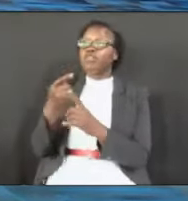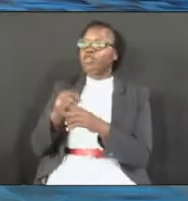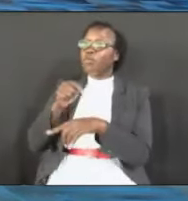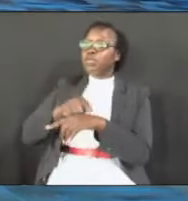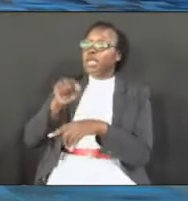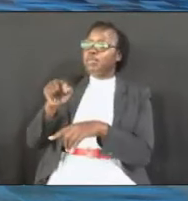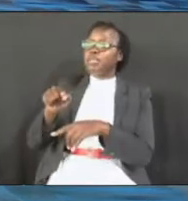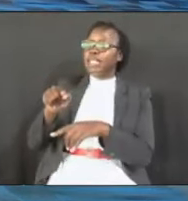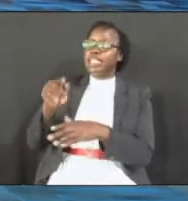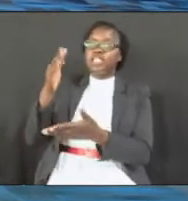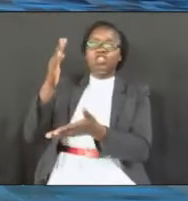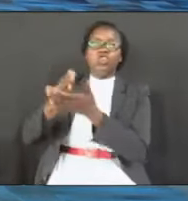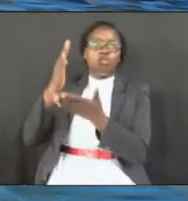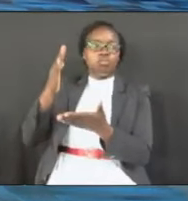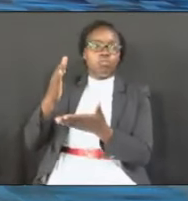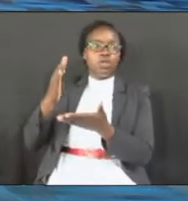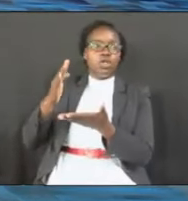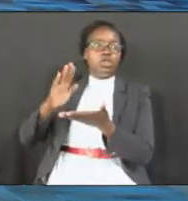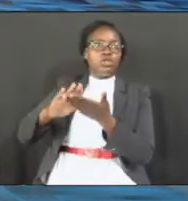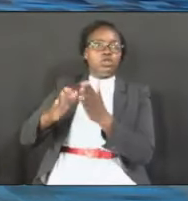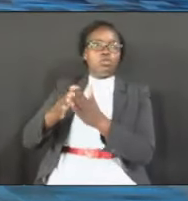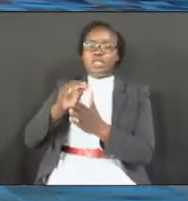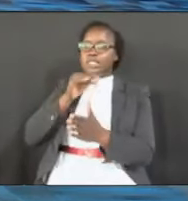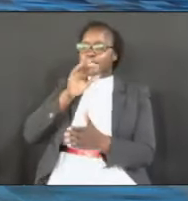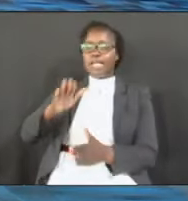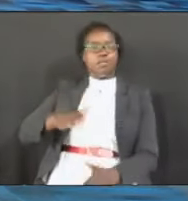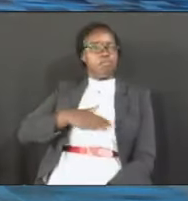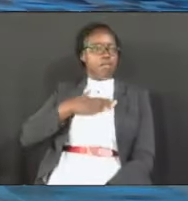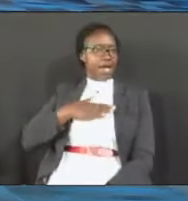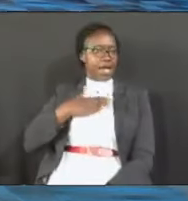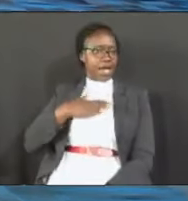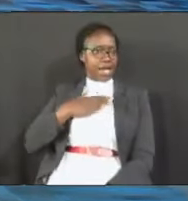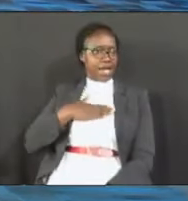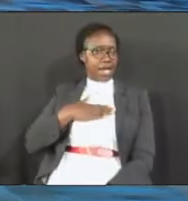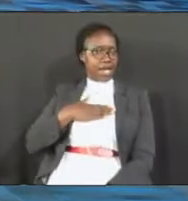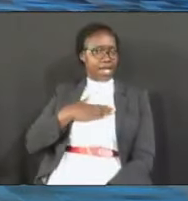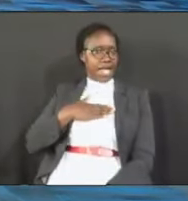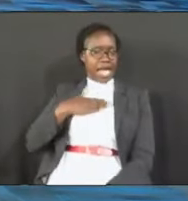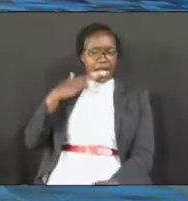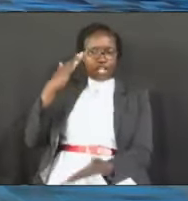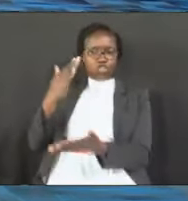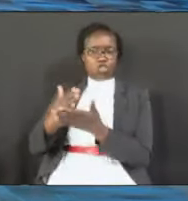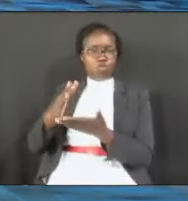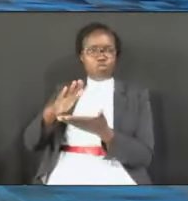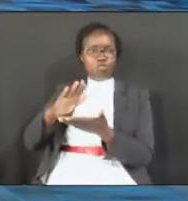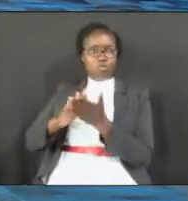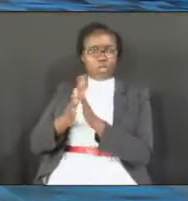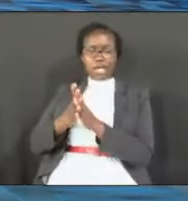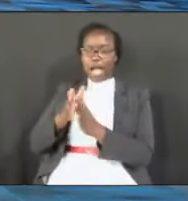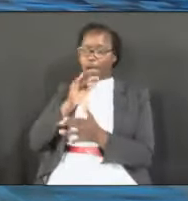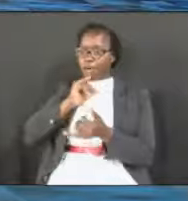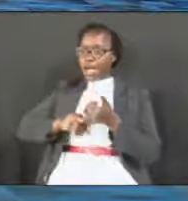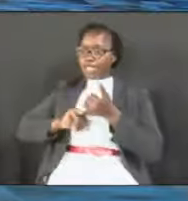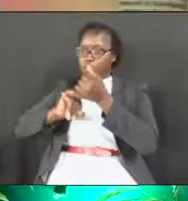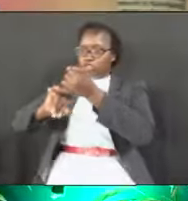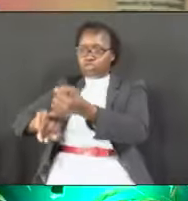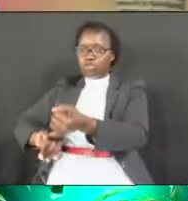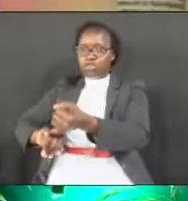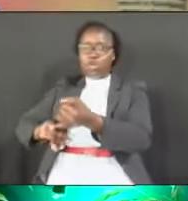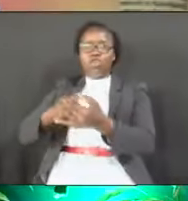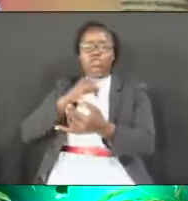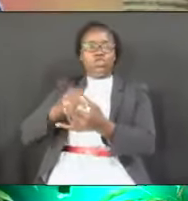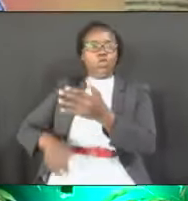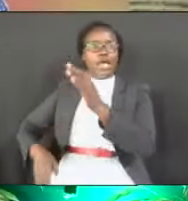he ceases to be my son. I will cease to think about him. The messengers